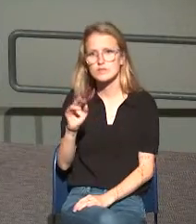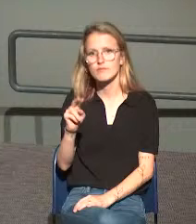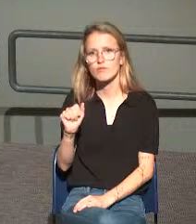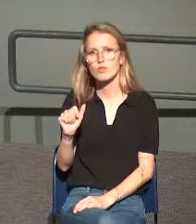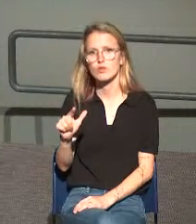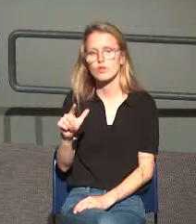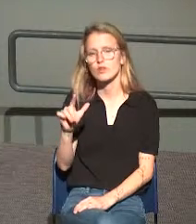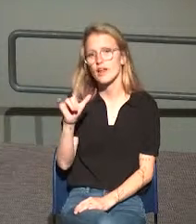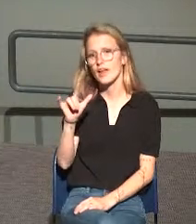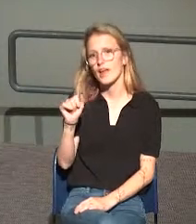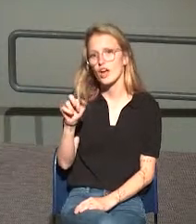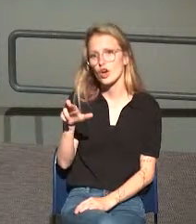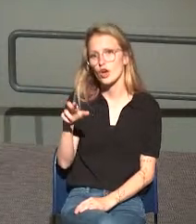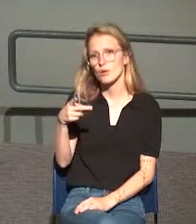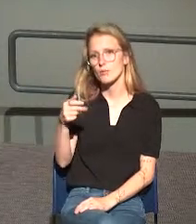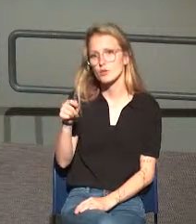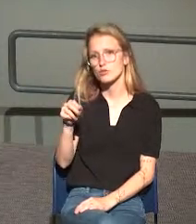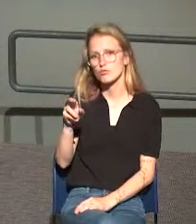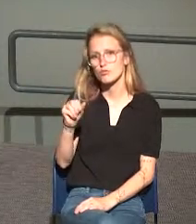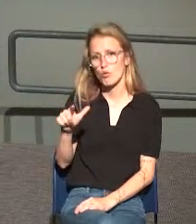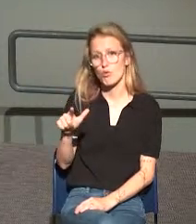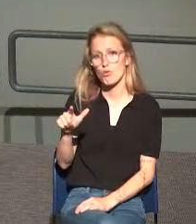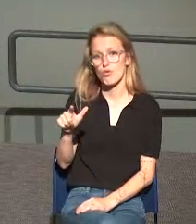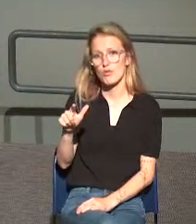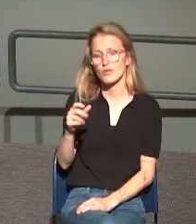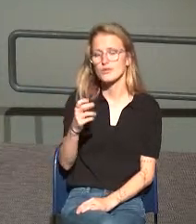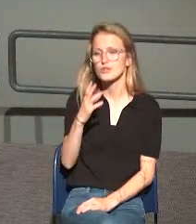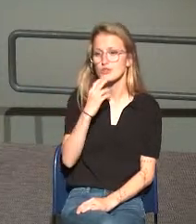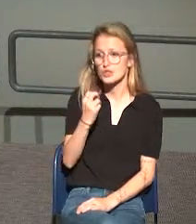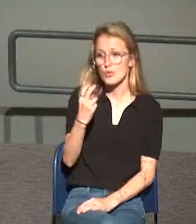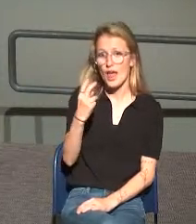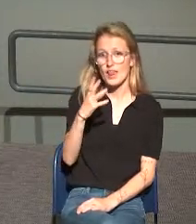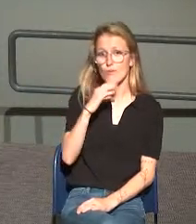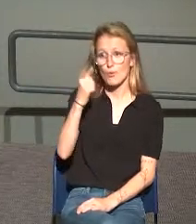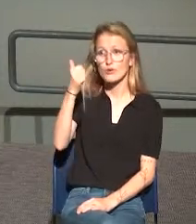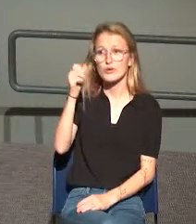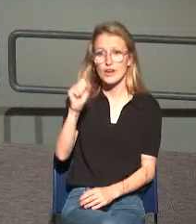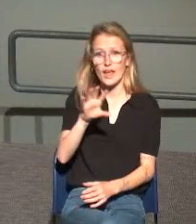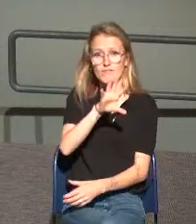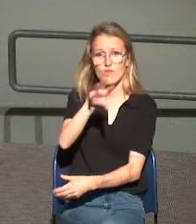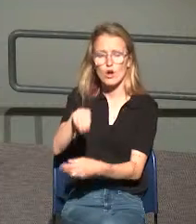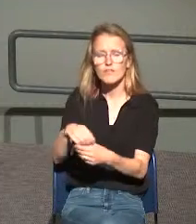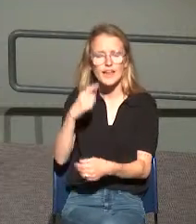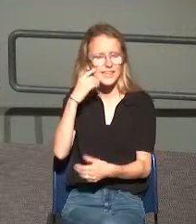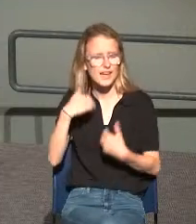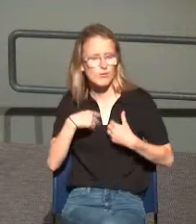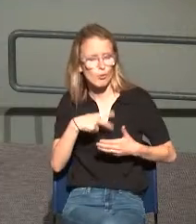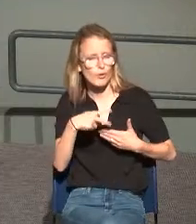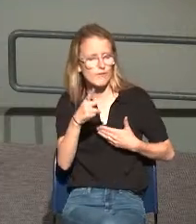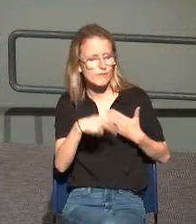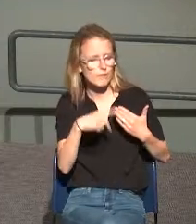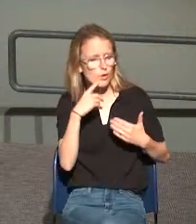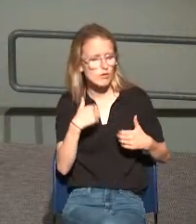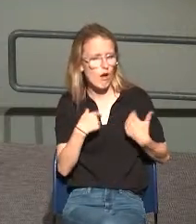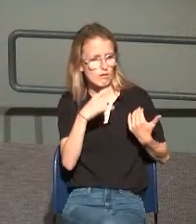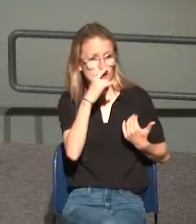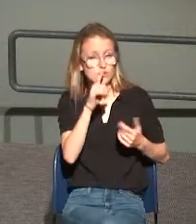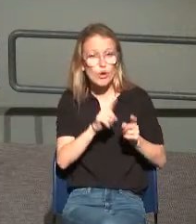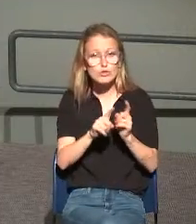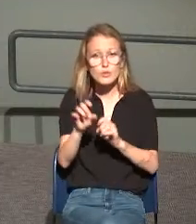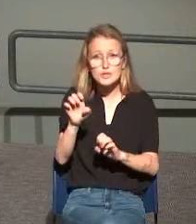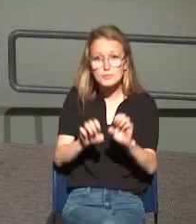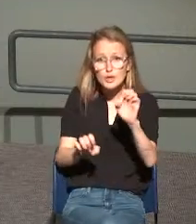is a great way, 12 and older kids to get involved, and I think they have some programs for younger kids as well. Also, Experimental